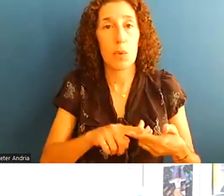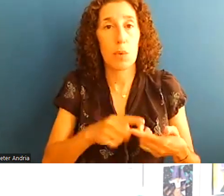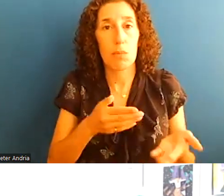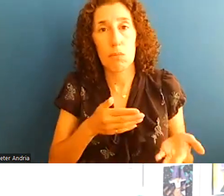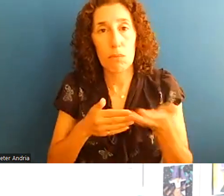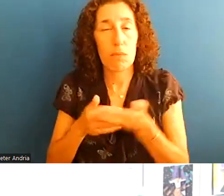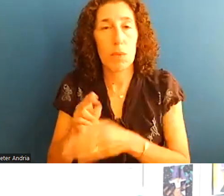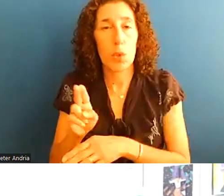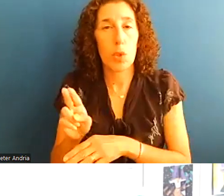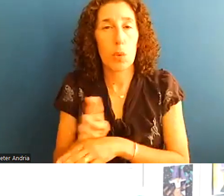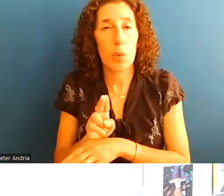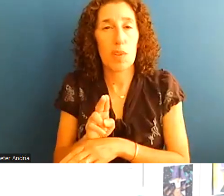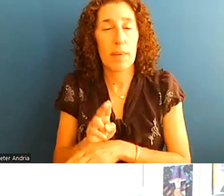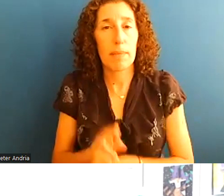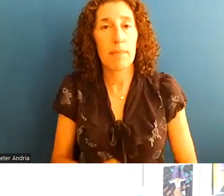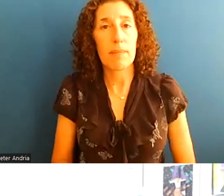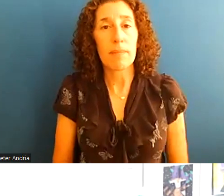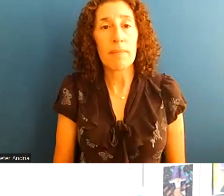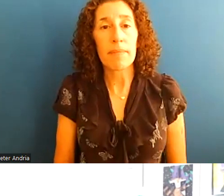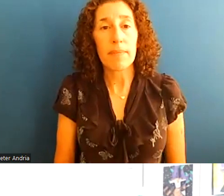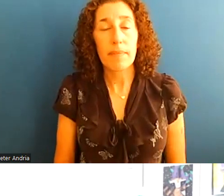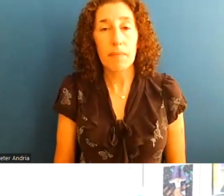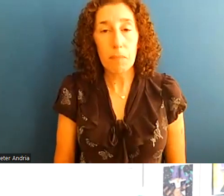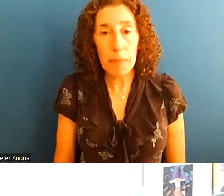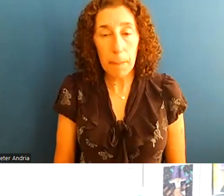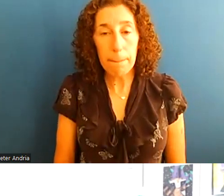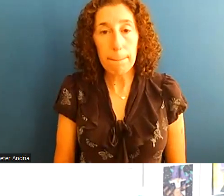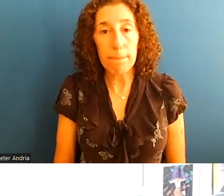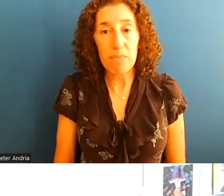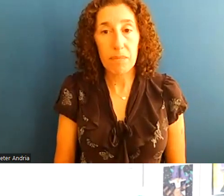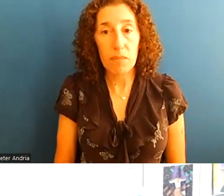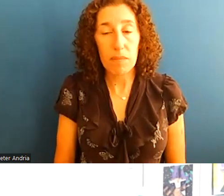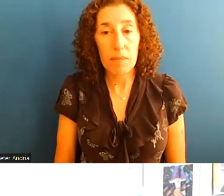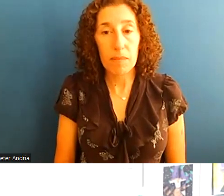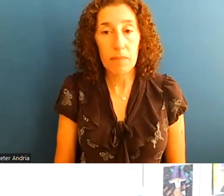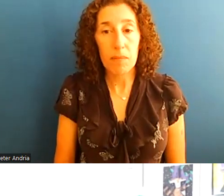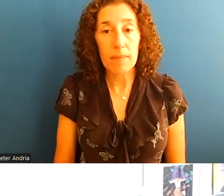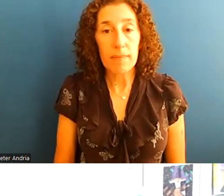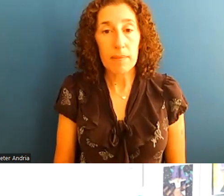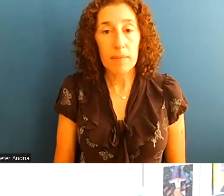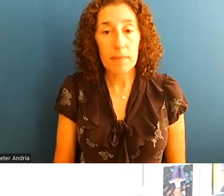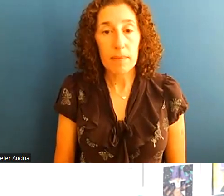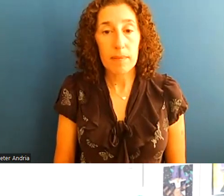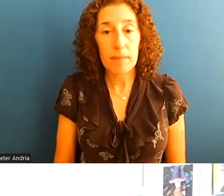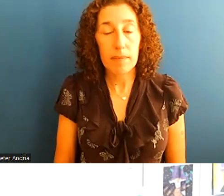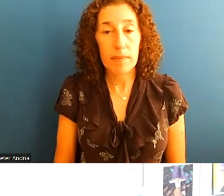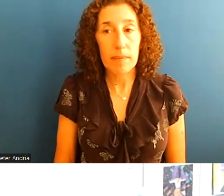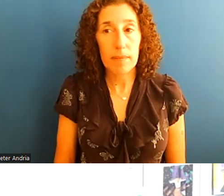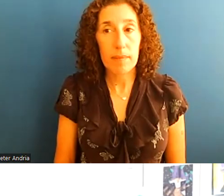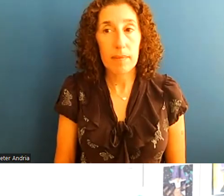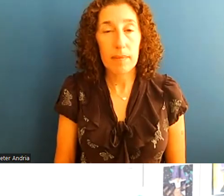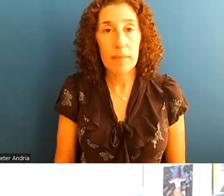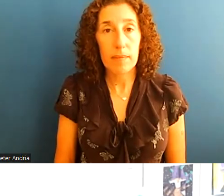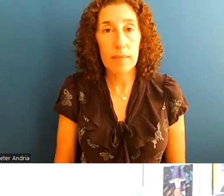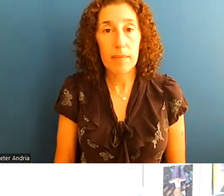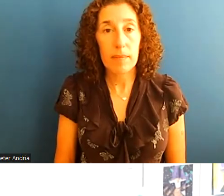provides, and to the best of my knowledge, we're, if not the only one of the only departments